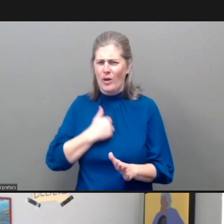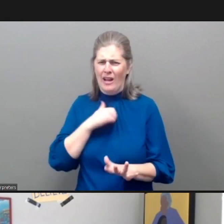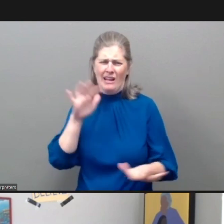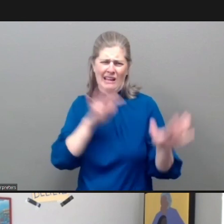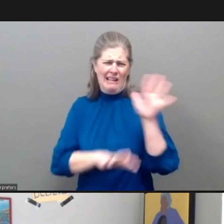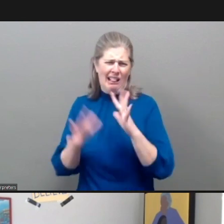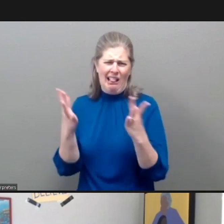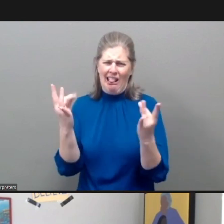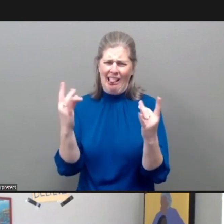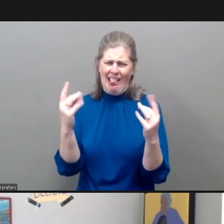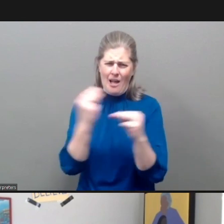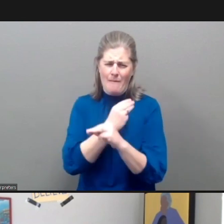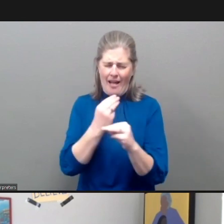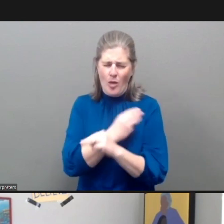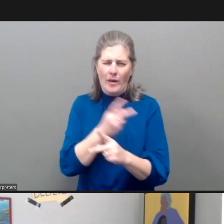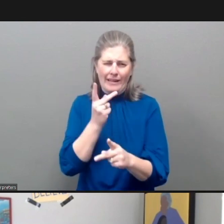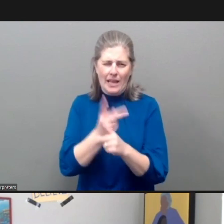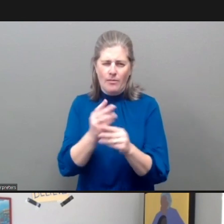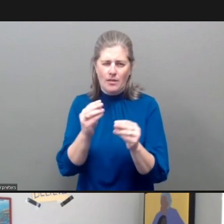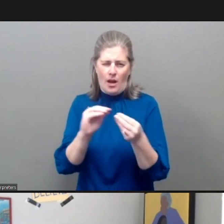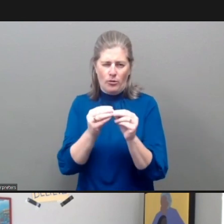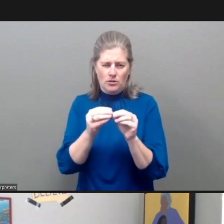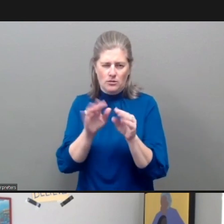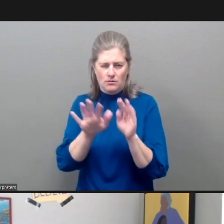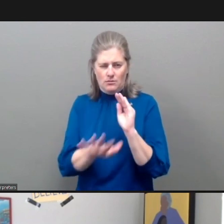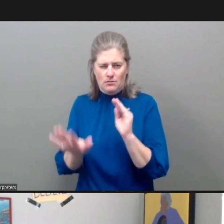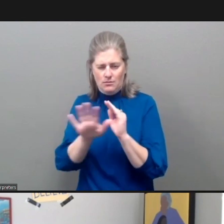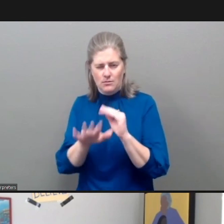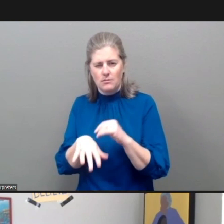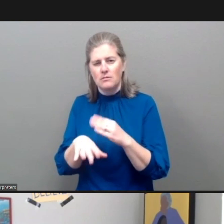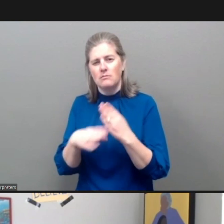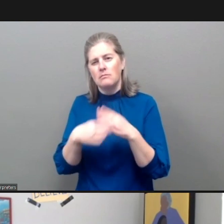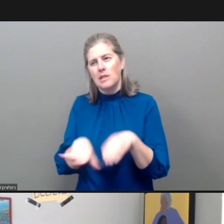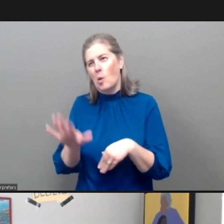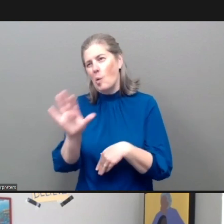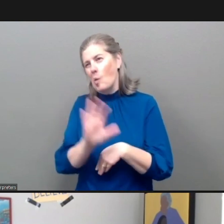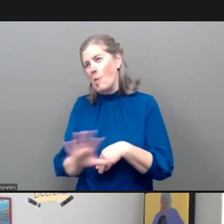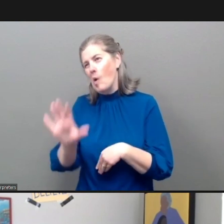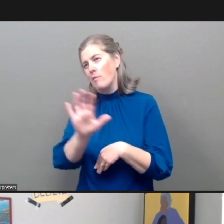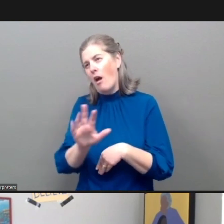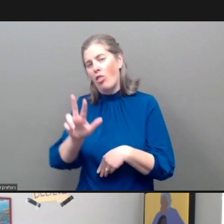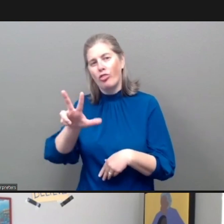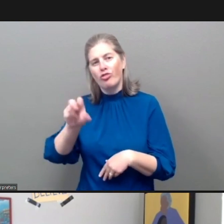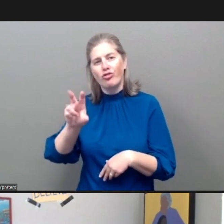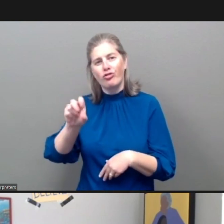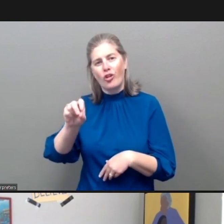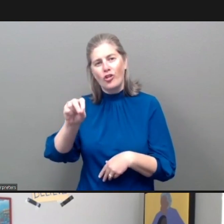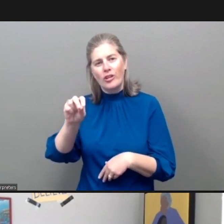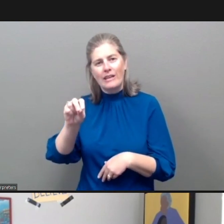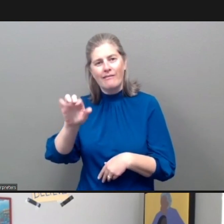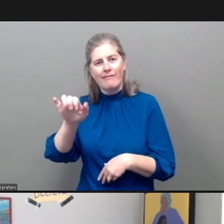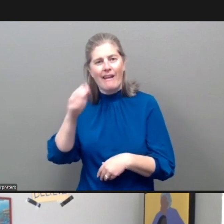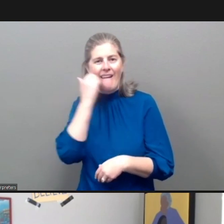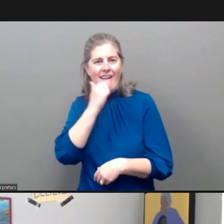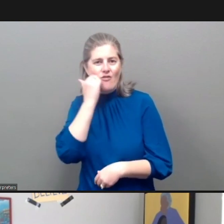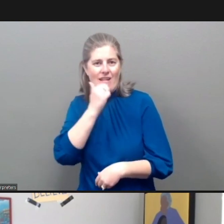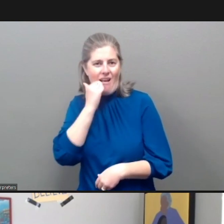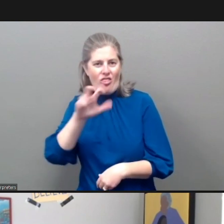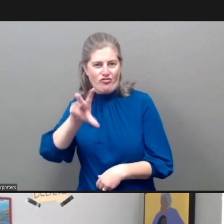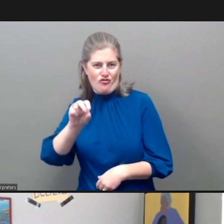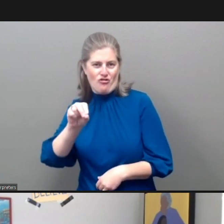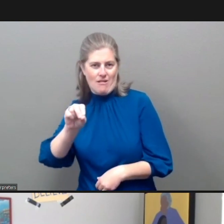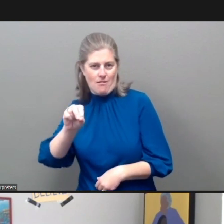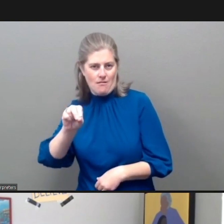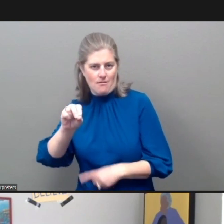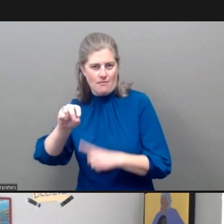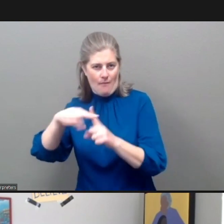just keep the number sort around. It's gonna come out to about 30 cases a day. And then you